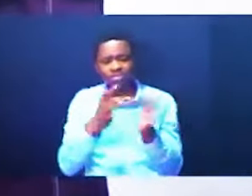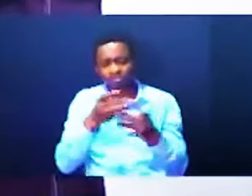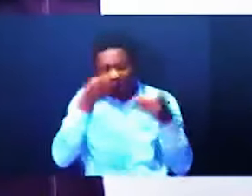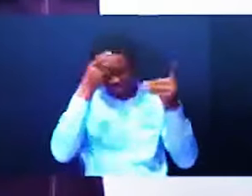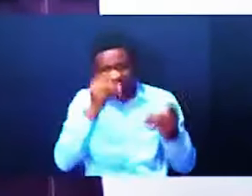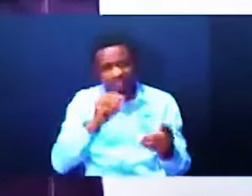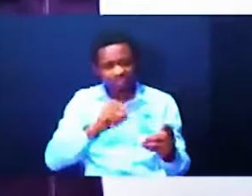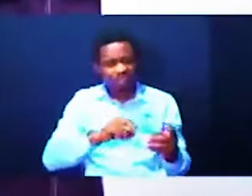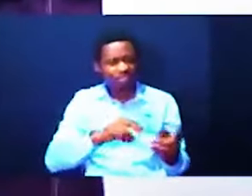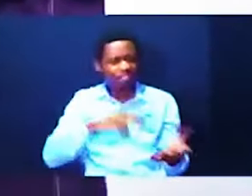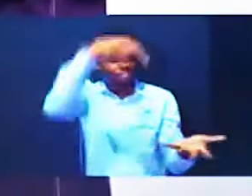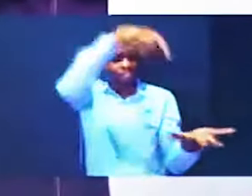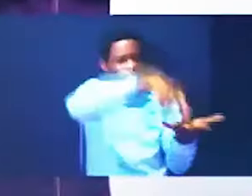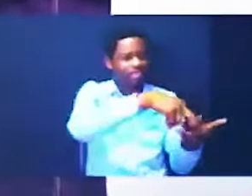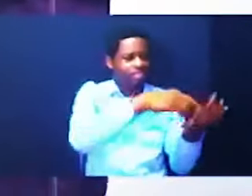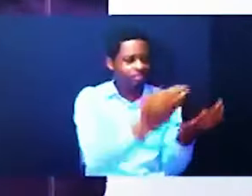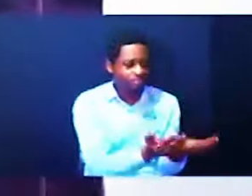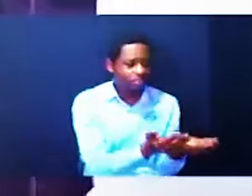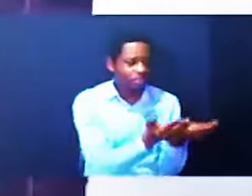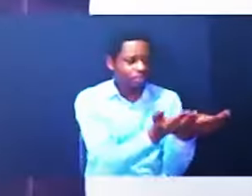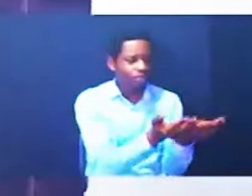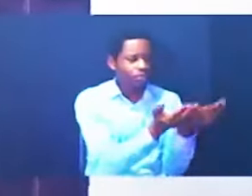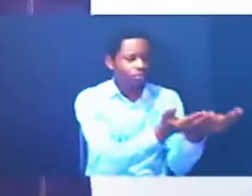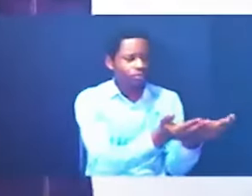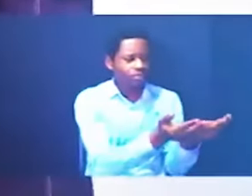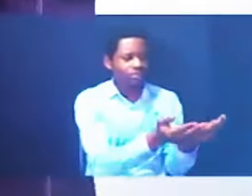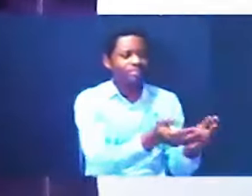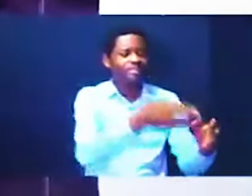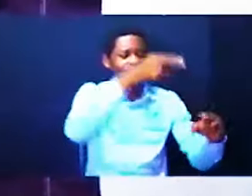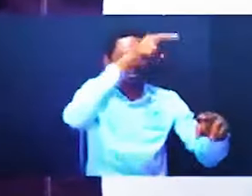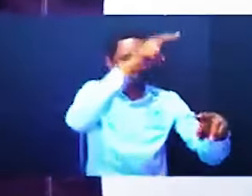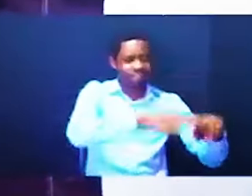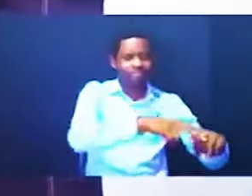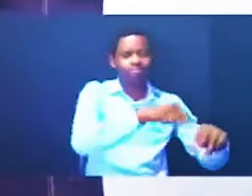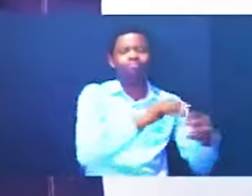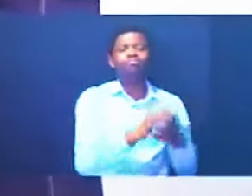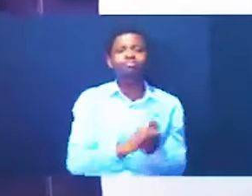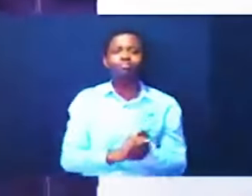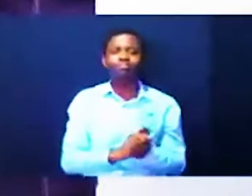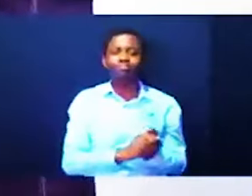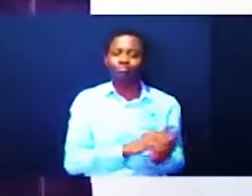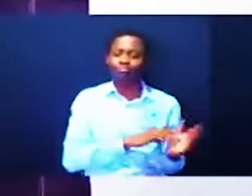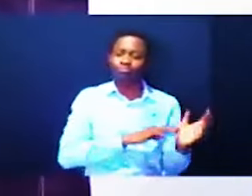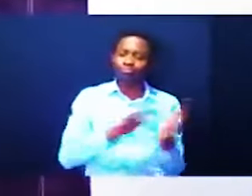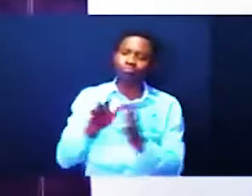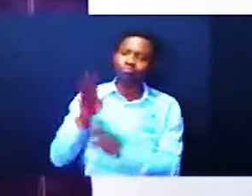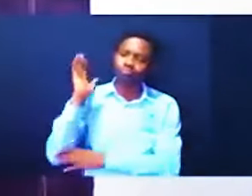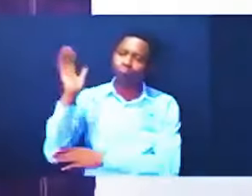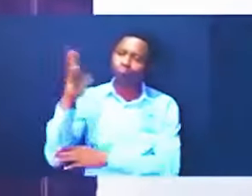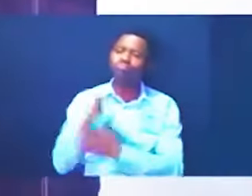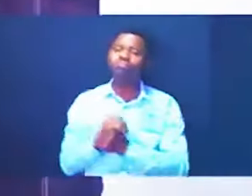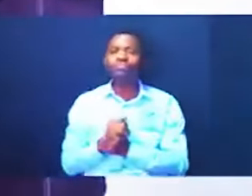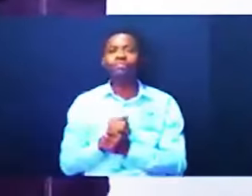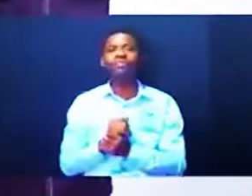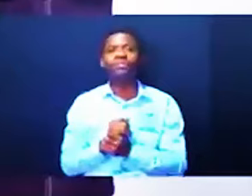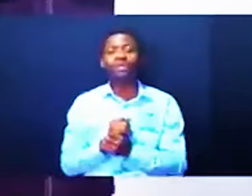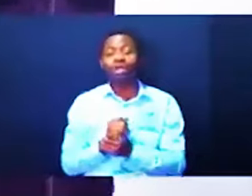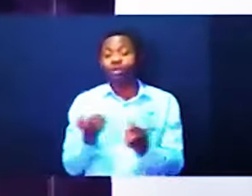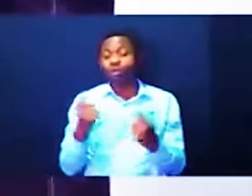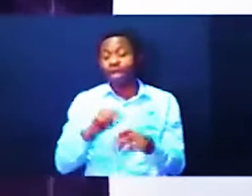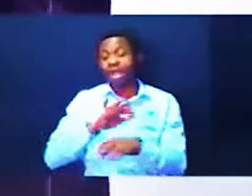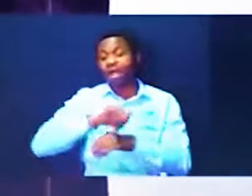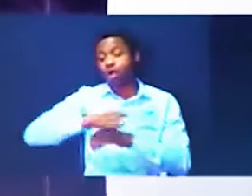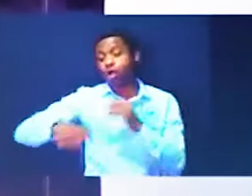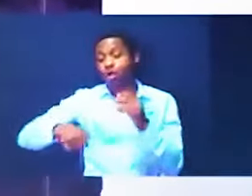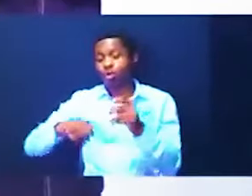it out of the lake while all the people were along the shore of the water's edge.